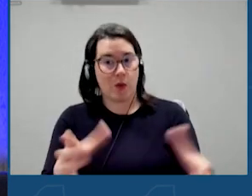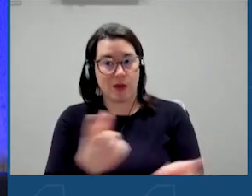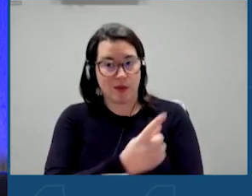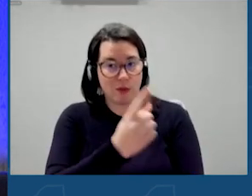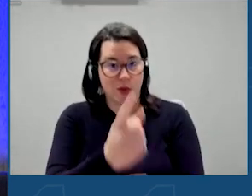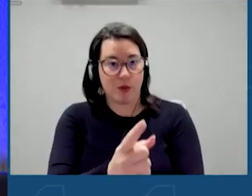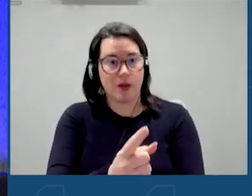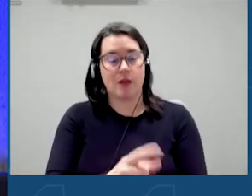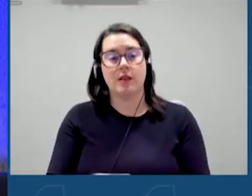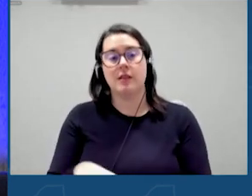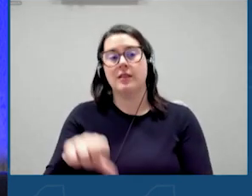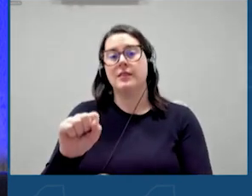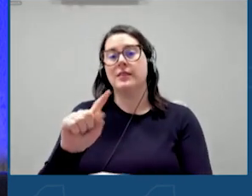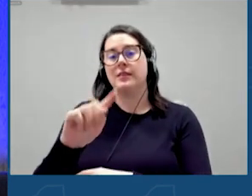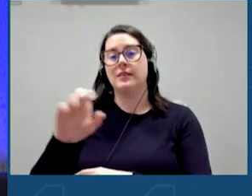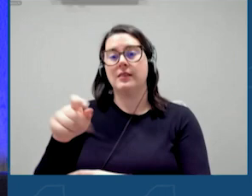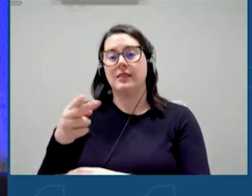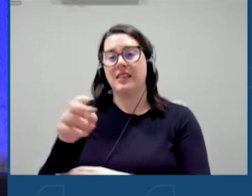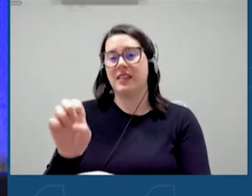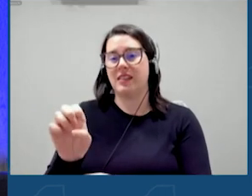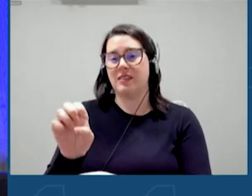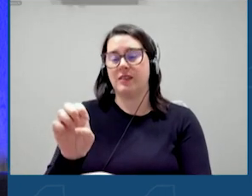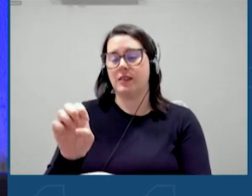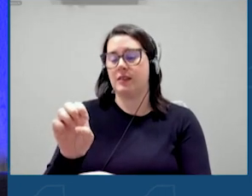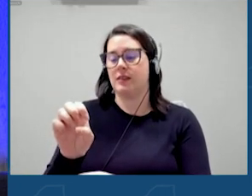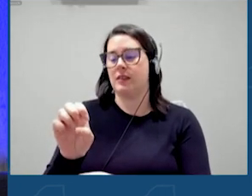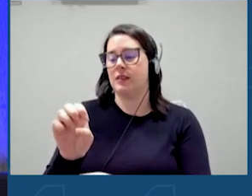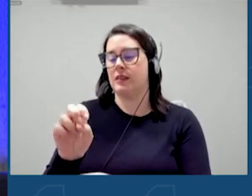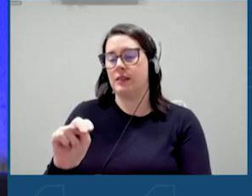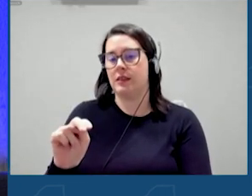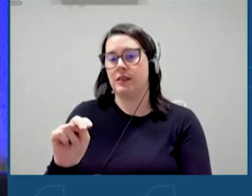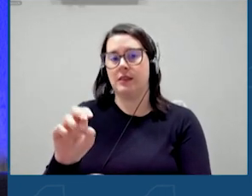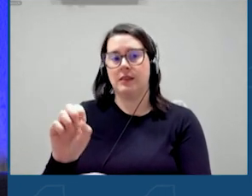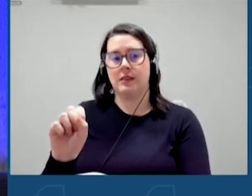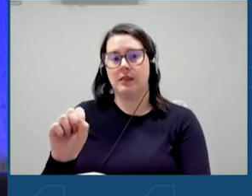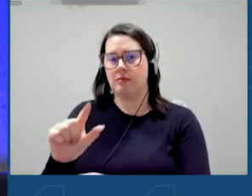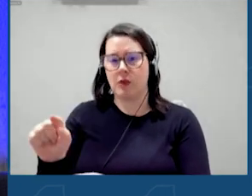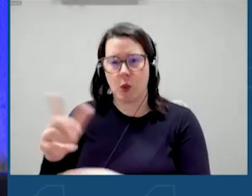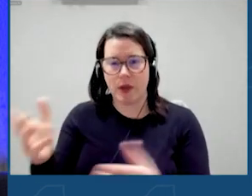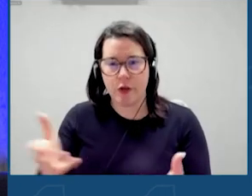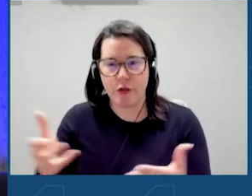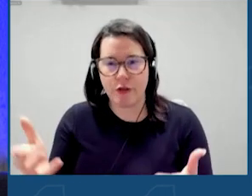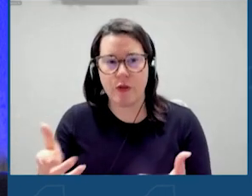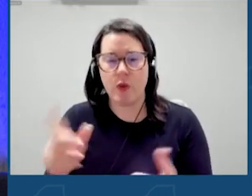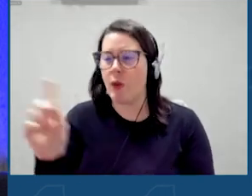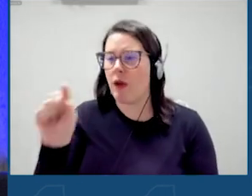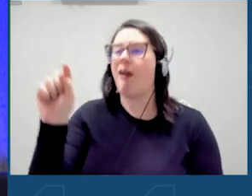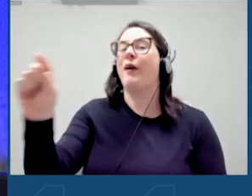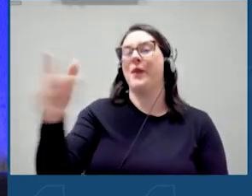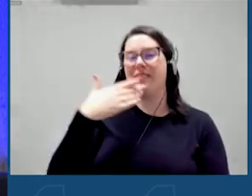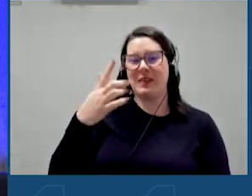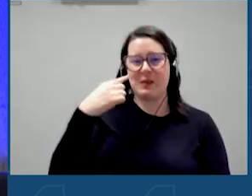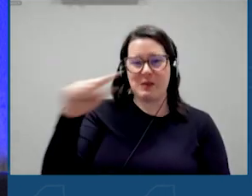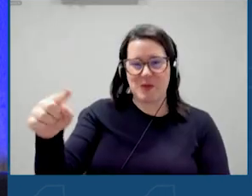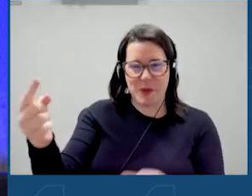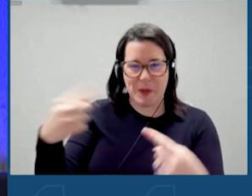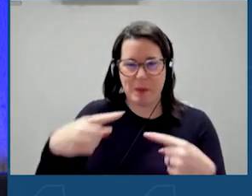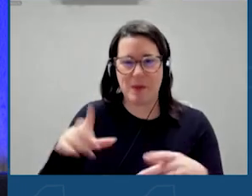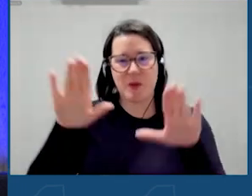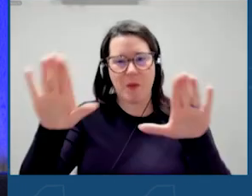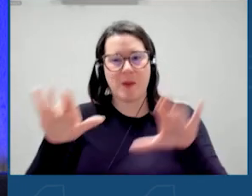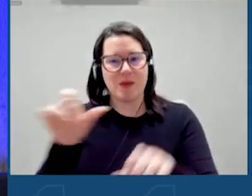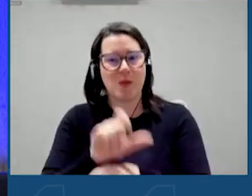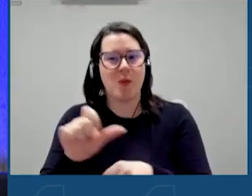Steve Simbrowitz is here. Can't see if Steve is here, but Steve, where are you? Okay, Steve, thank you for your extraordinary work in the